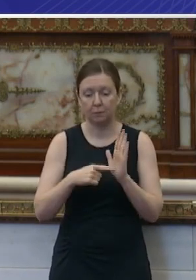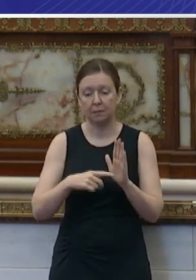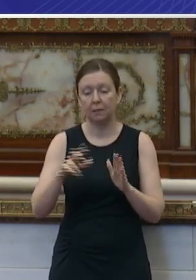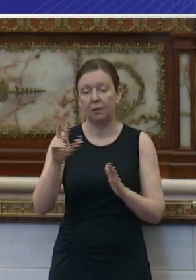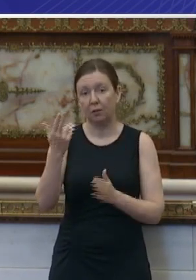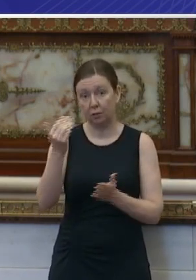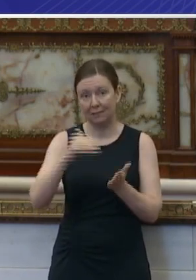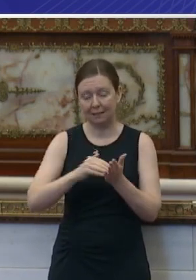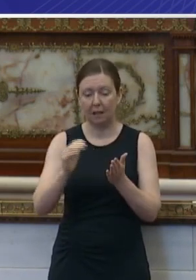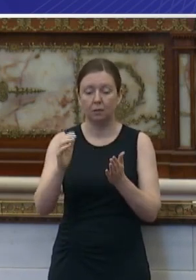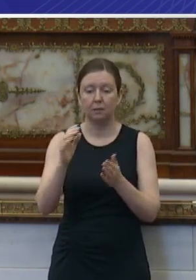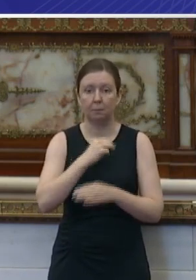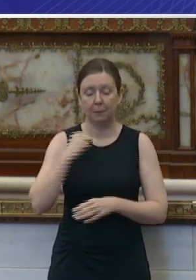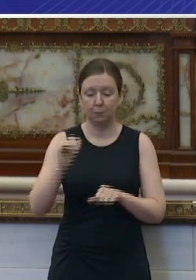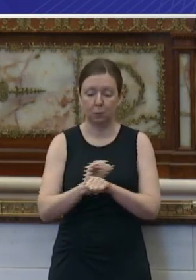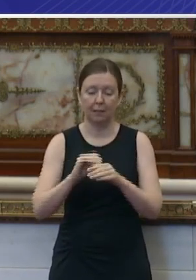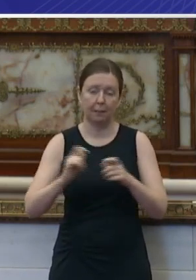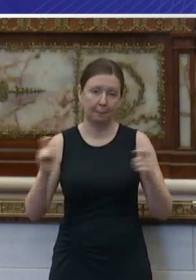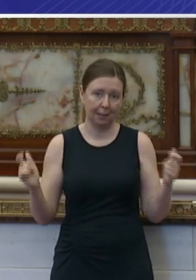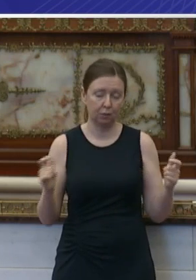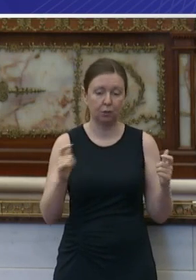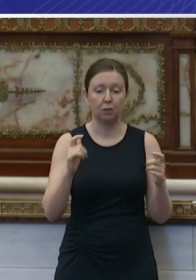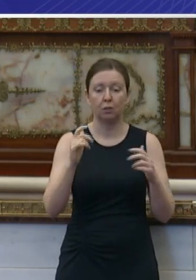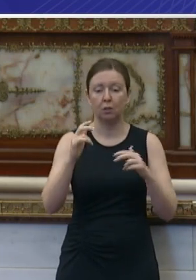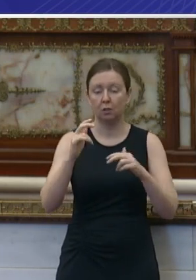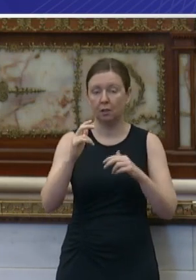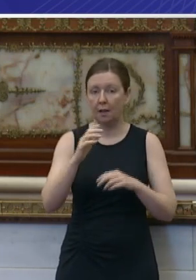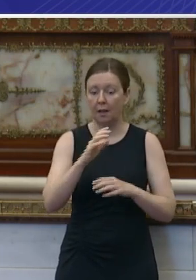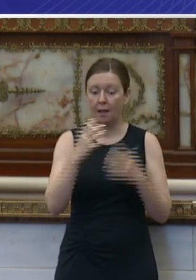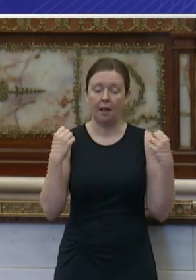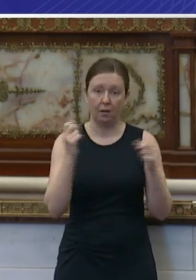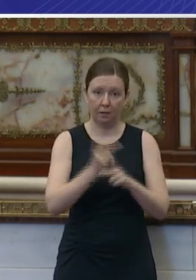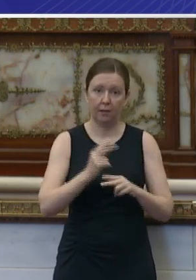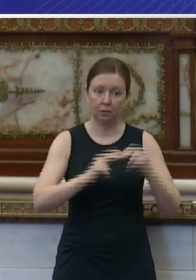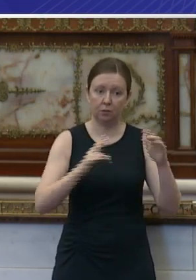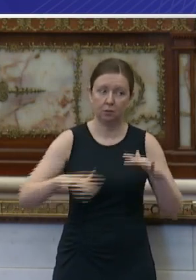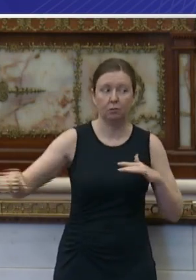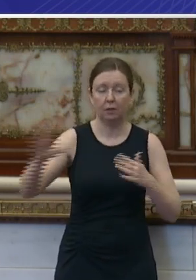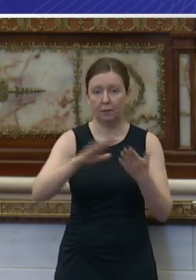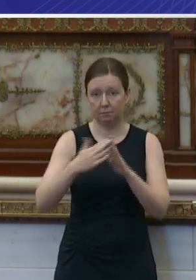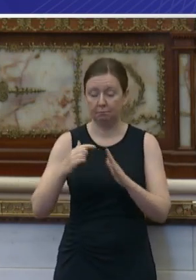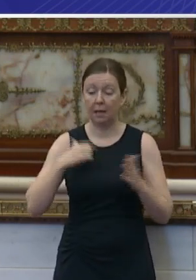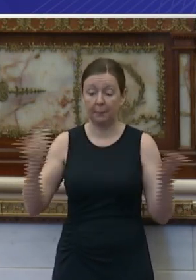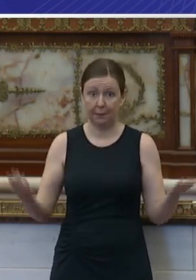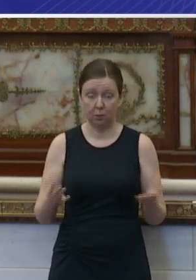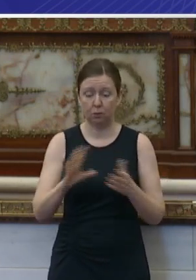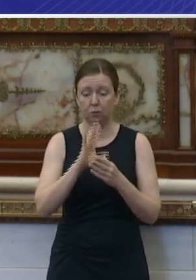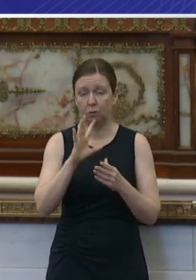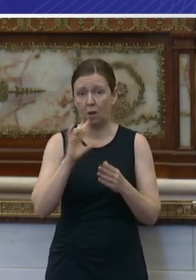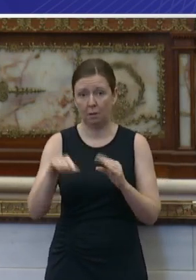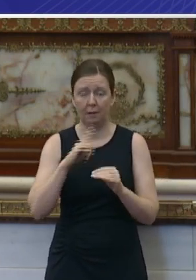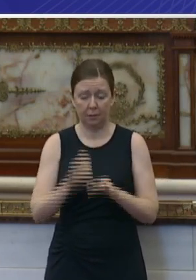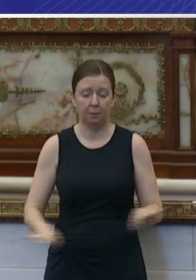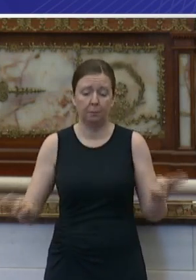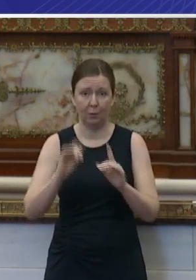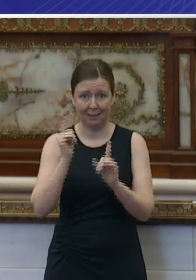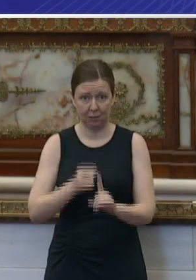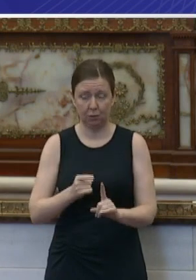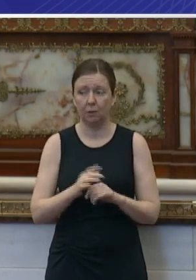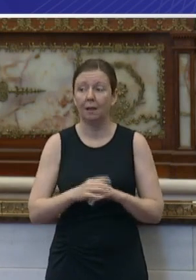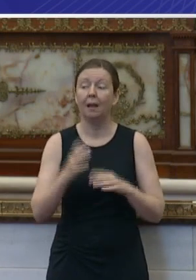members working in major healthcare institutions throughout the Philadelphia region. I come before you today to talk about a very important issue, the